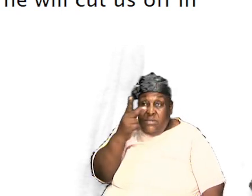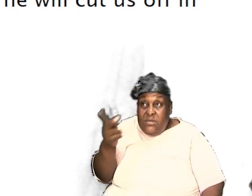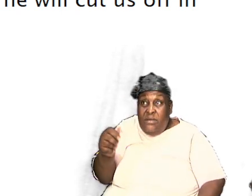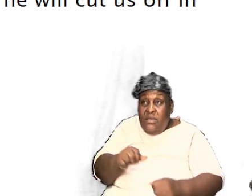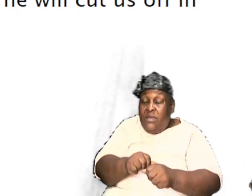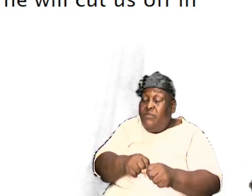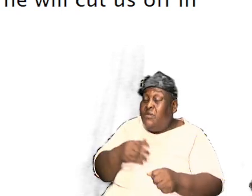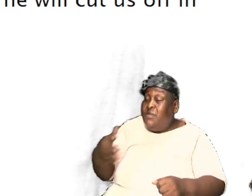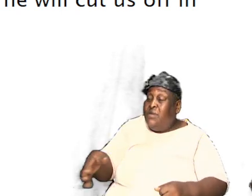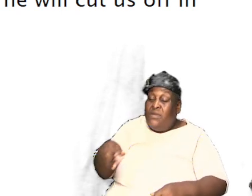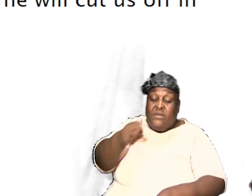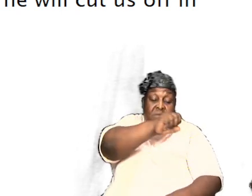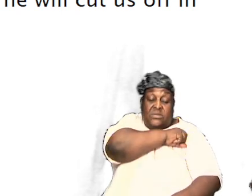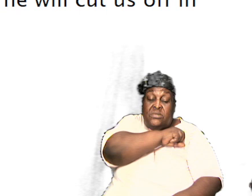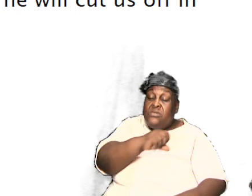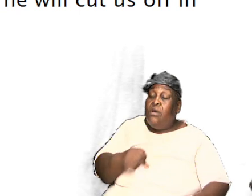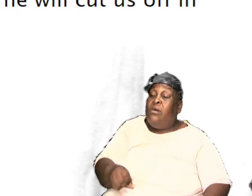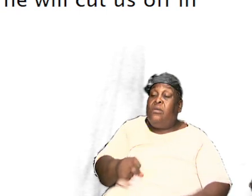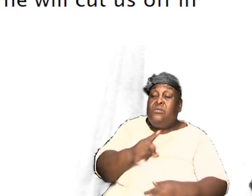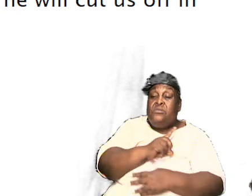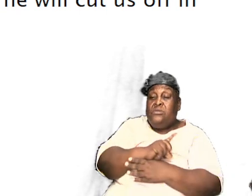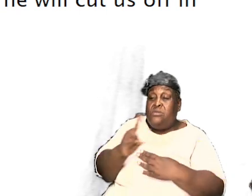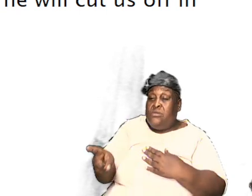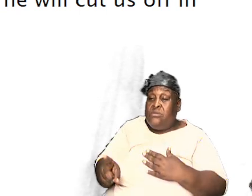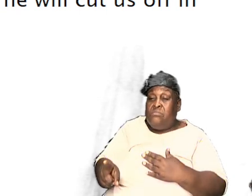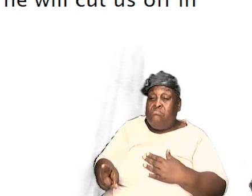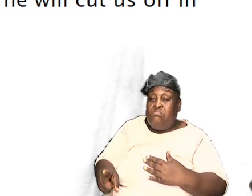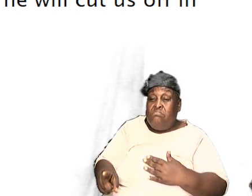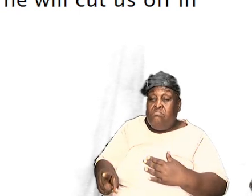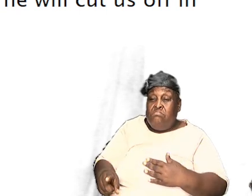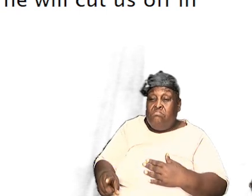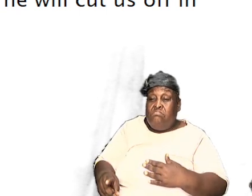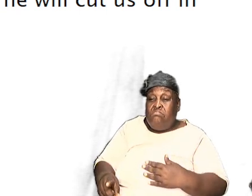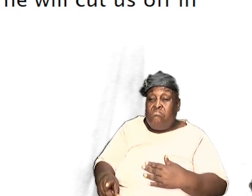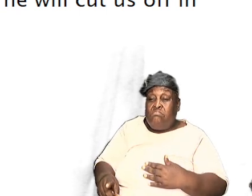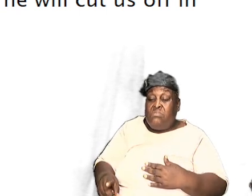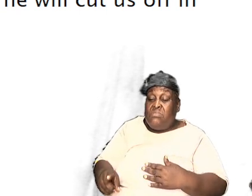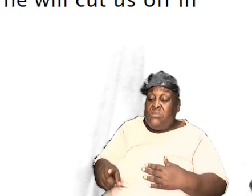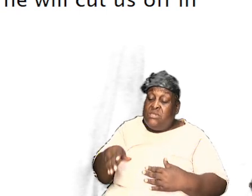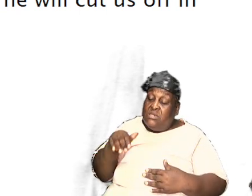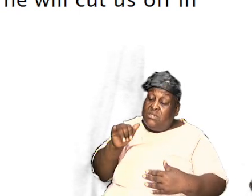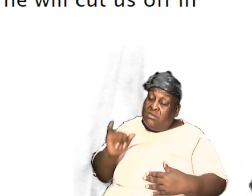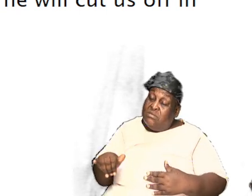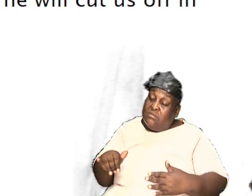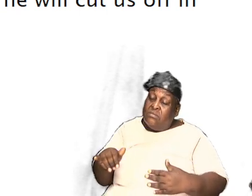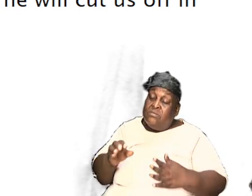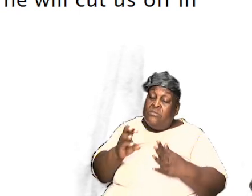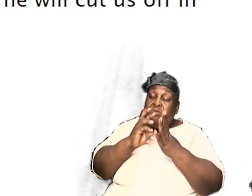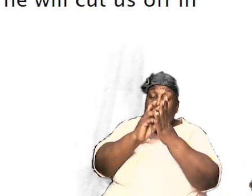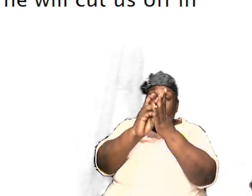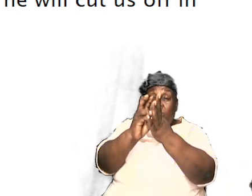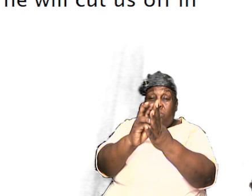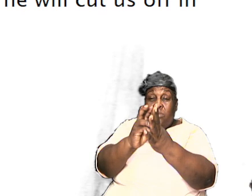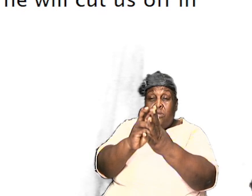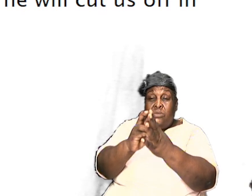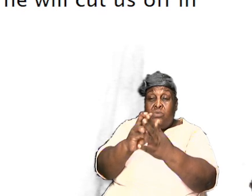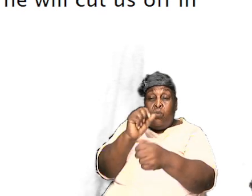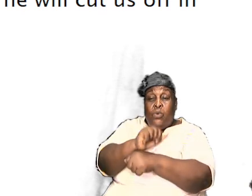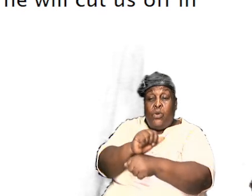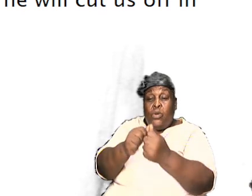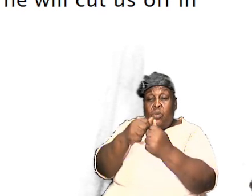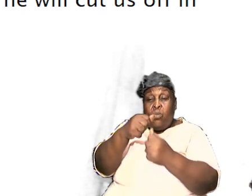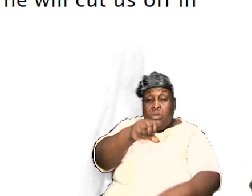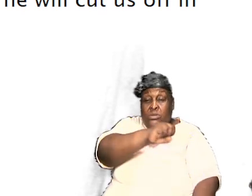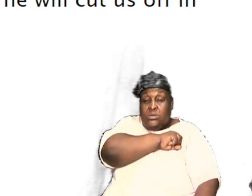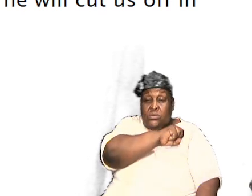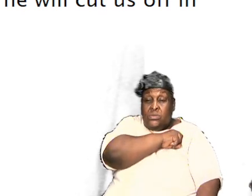did. He saw everything that Saul did, and he was still willing to work with Saul. He wanted Saul